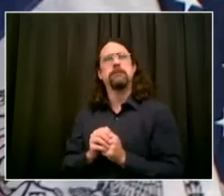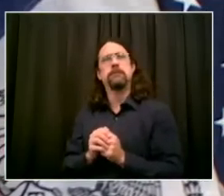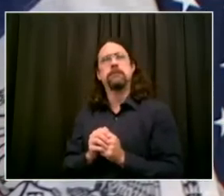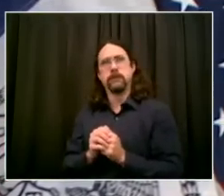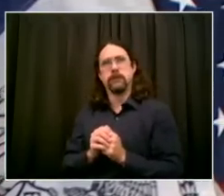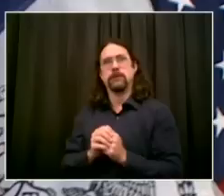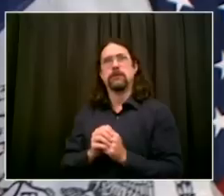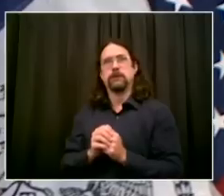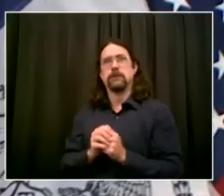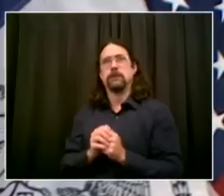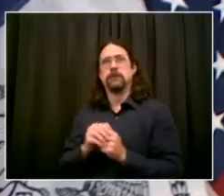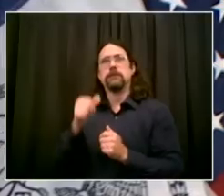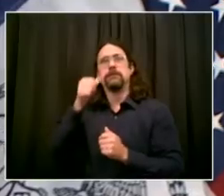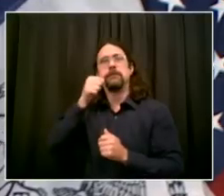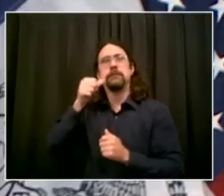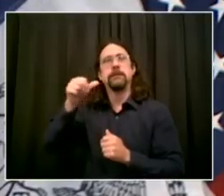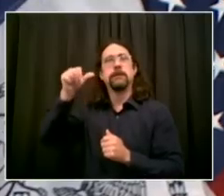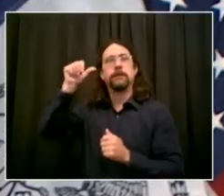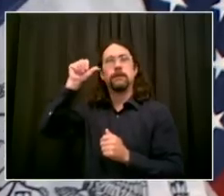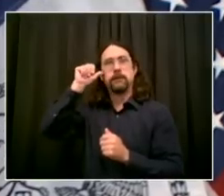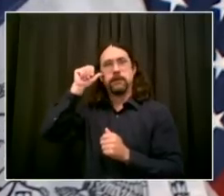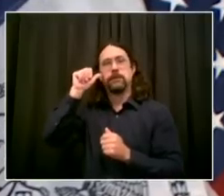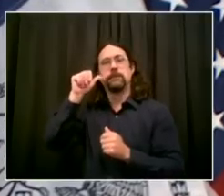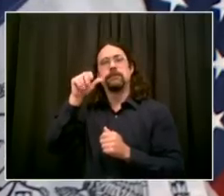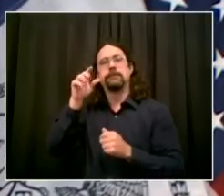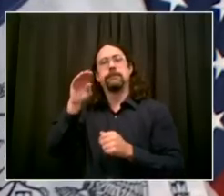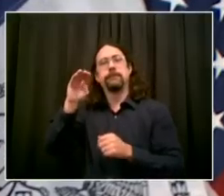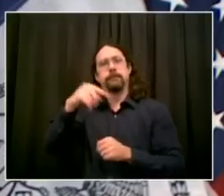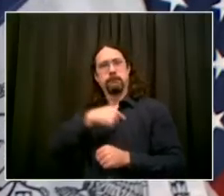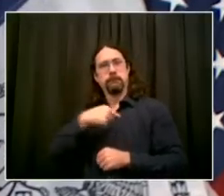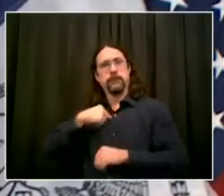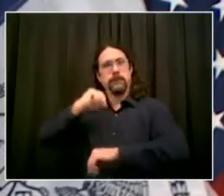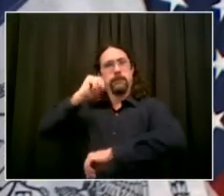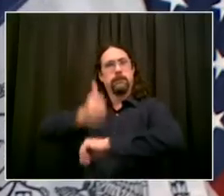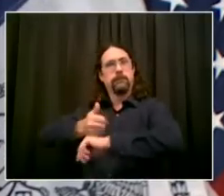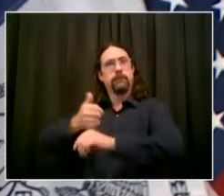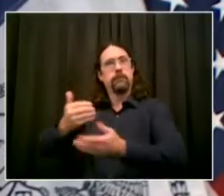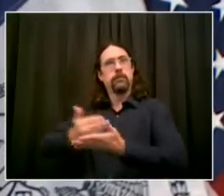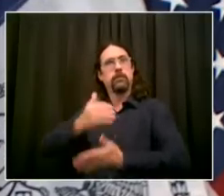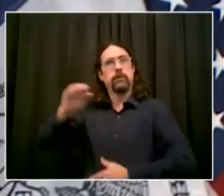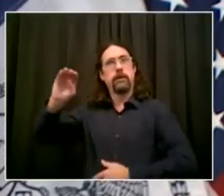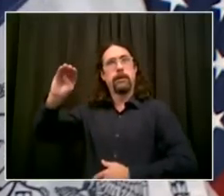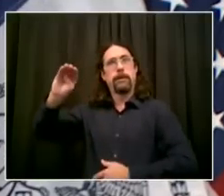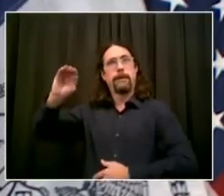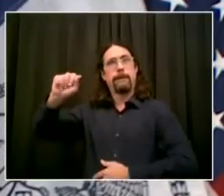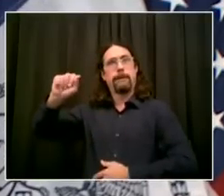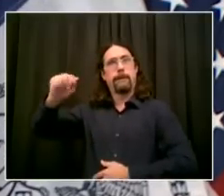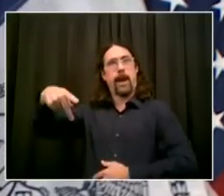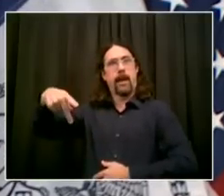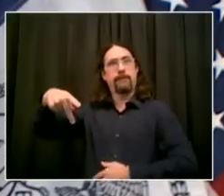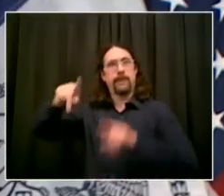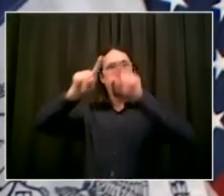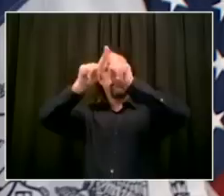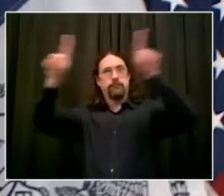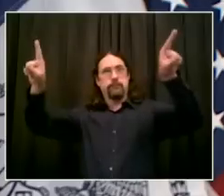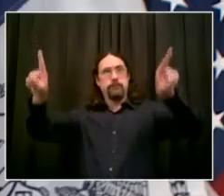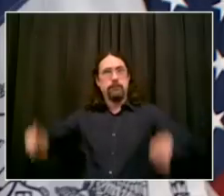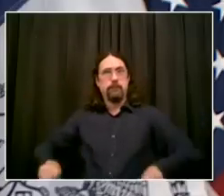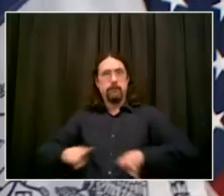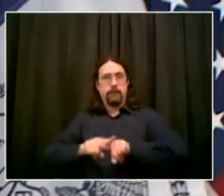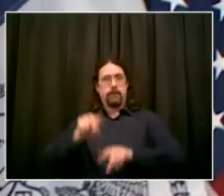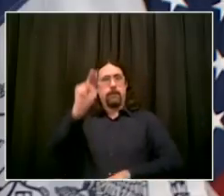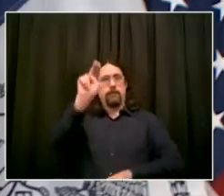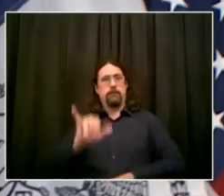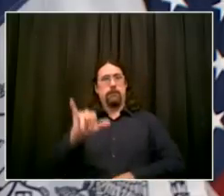over some of the basics here of how this is being approached. We're going to keep getting people answers as we go along. We want to try and make this